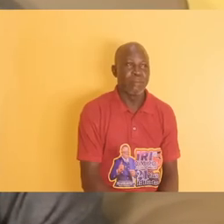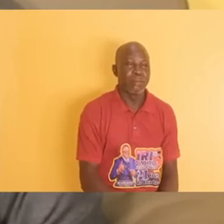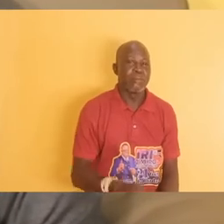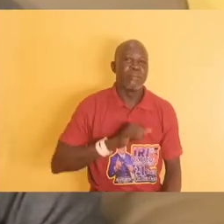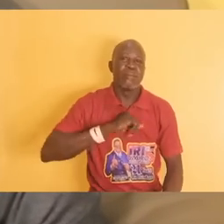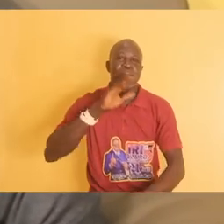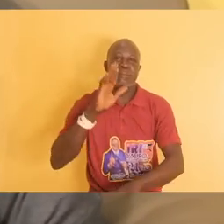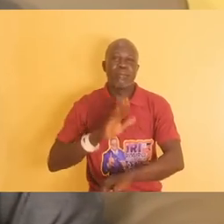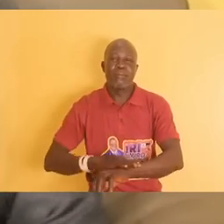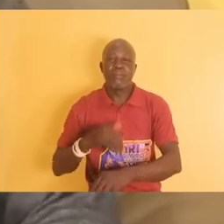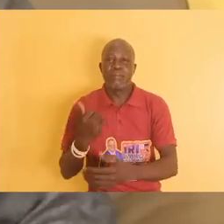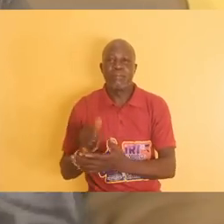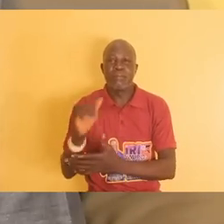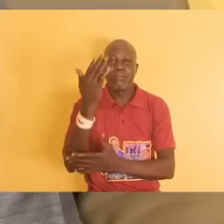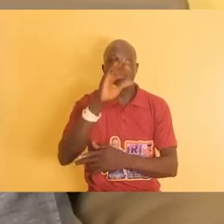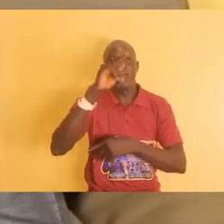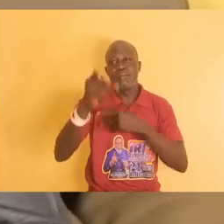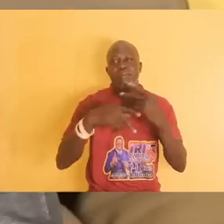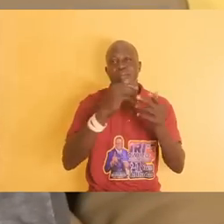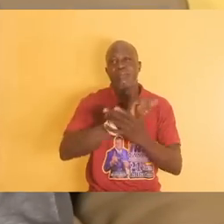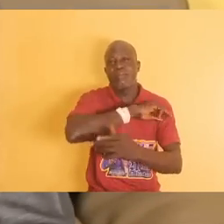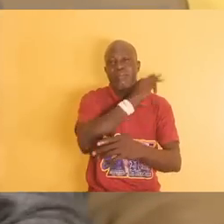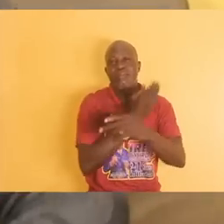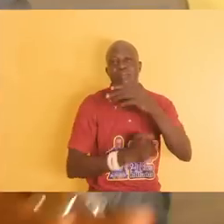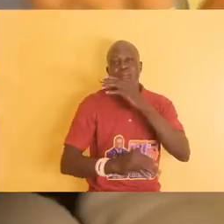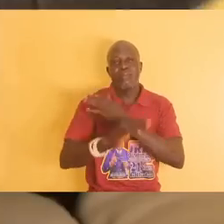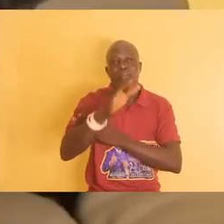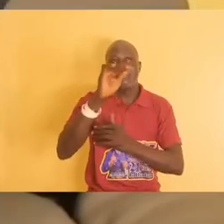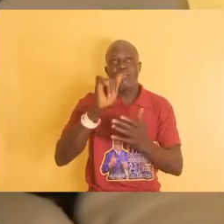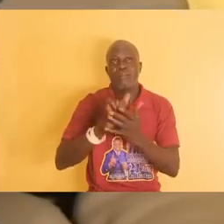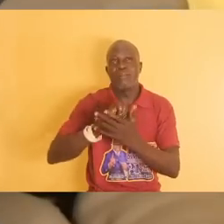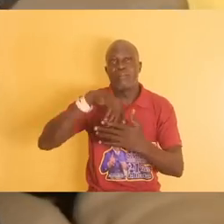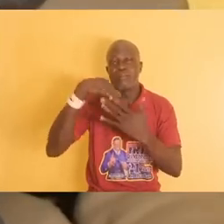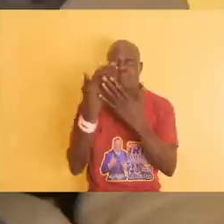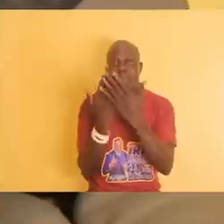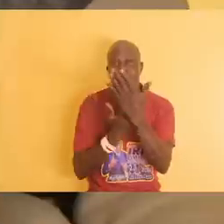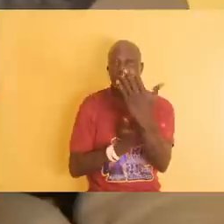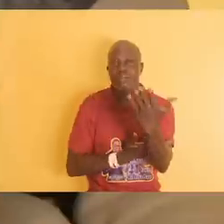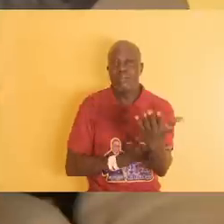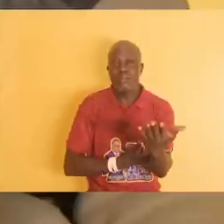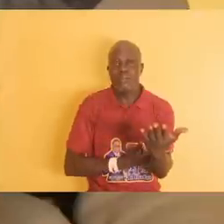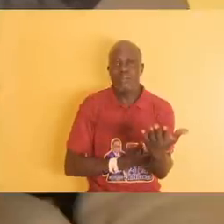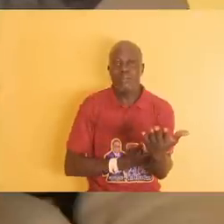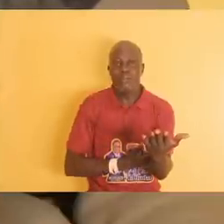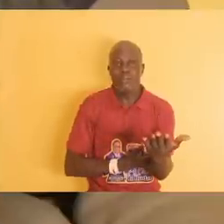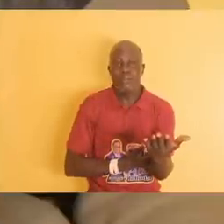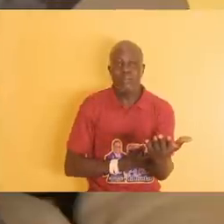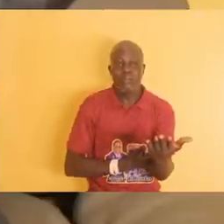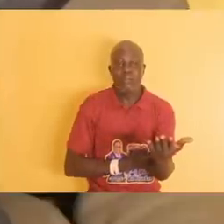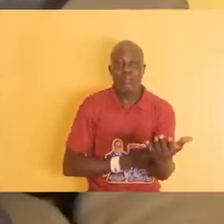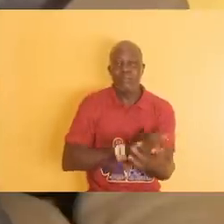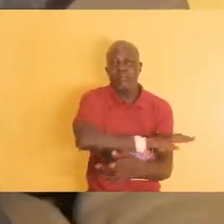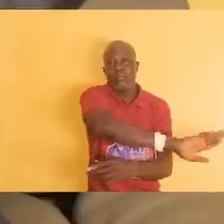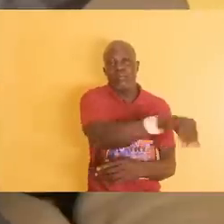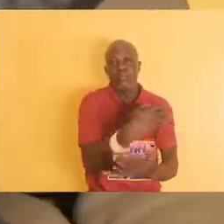owo ase olorun olugbumare by the end of the almighty god ne kutukutu owuro yi in this very early morning